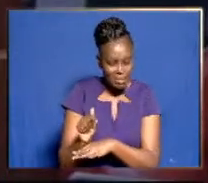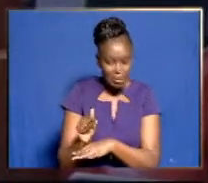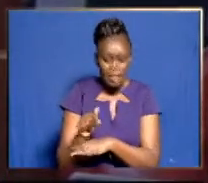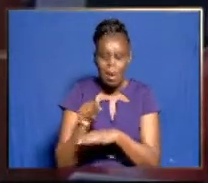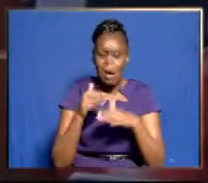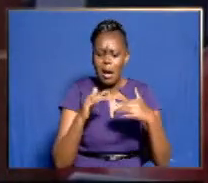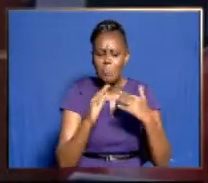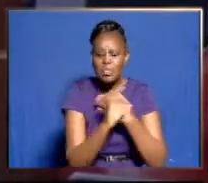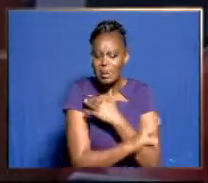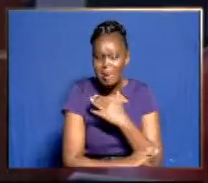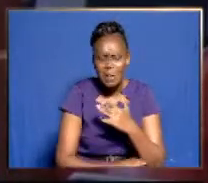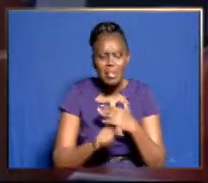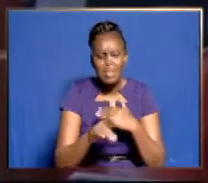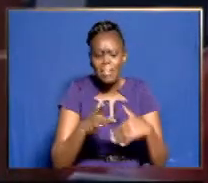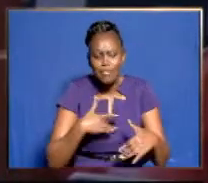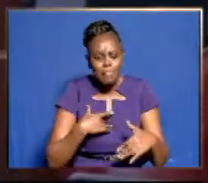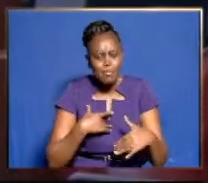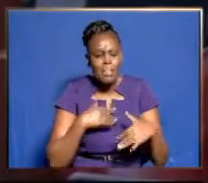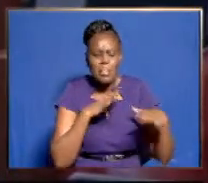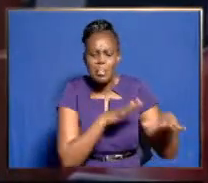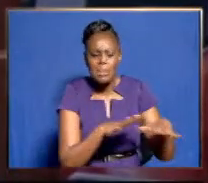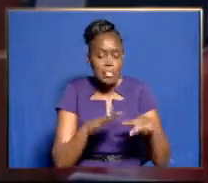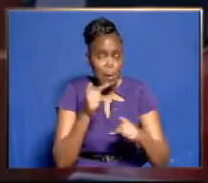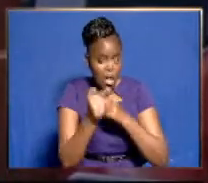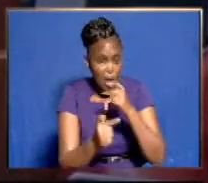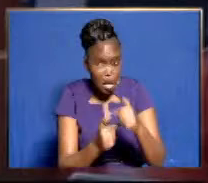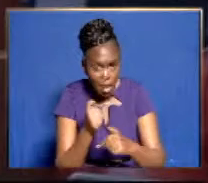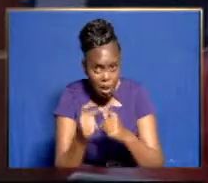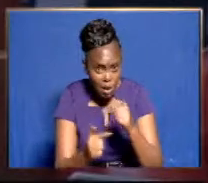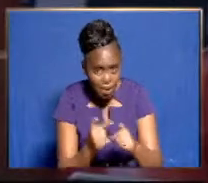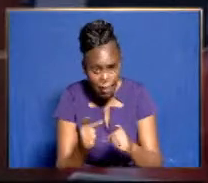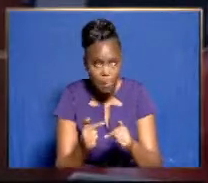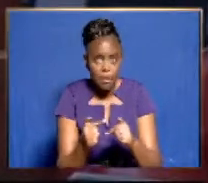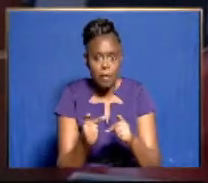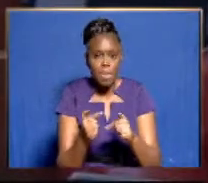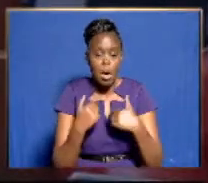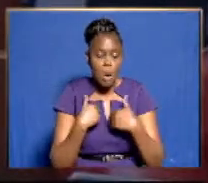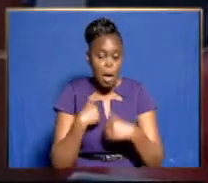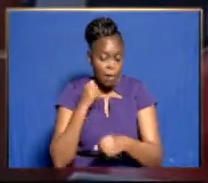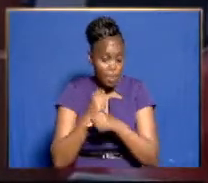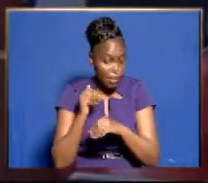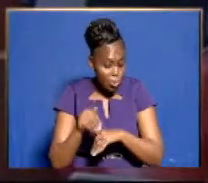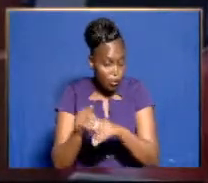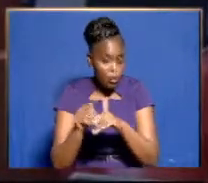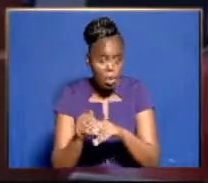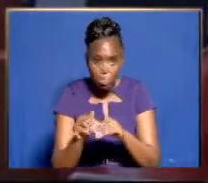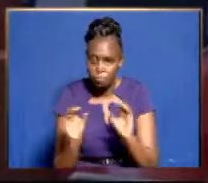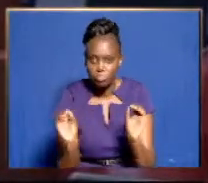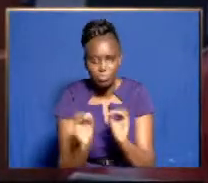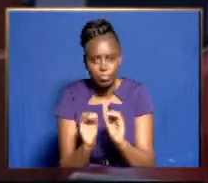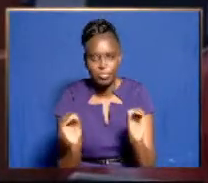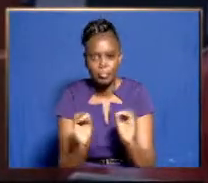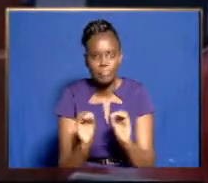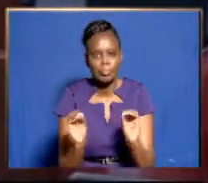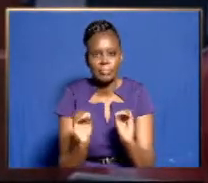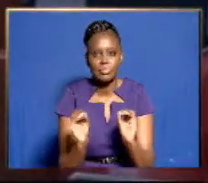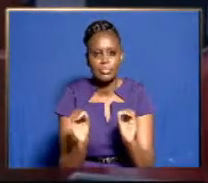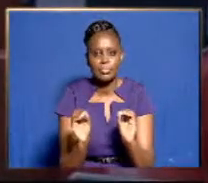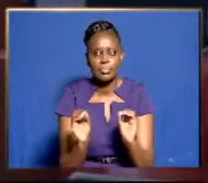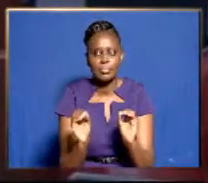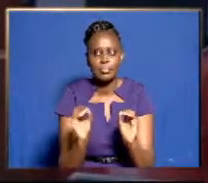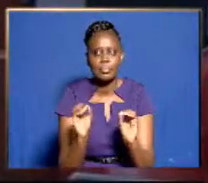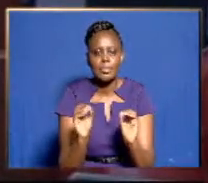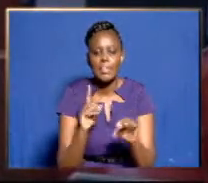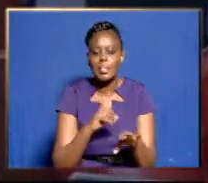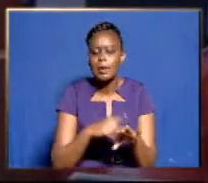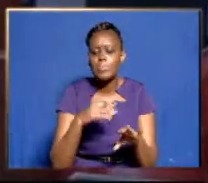there. We do not have labor attaches who would be following up on what they are doing out there. So when